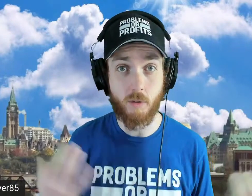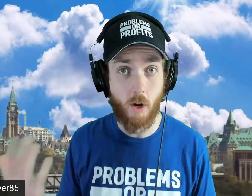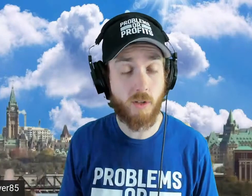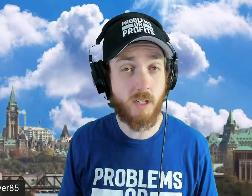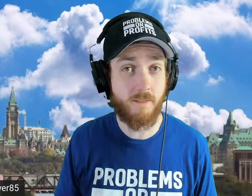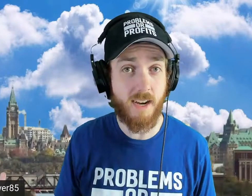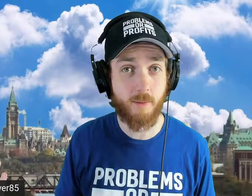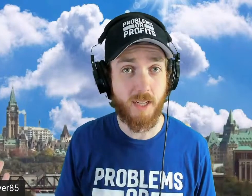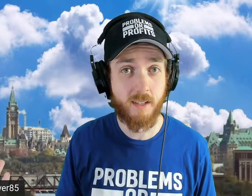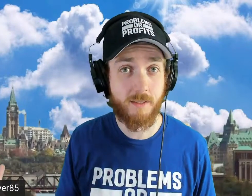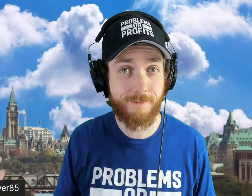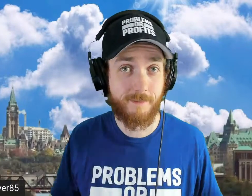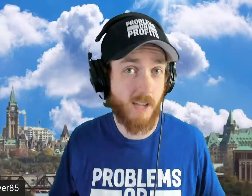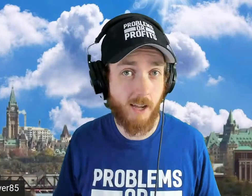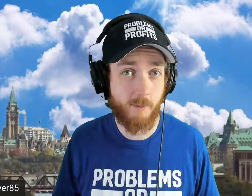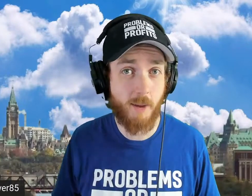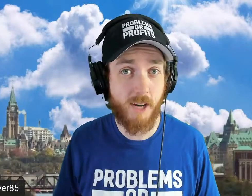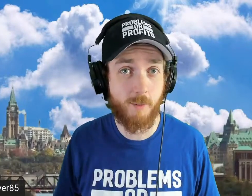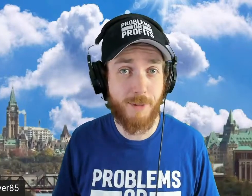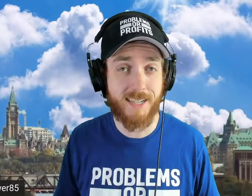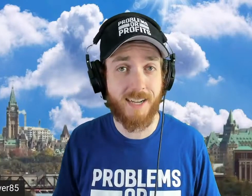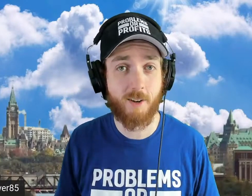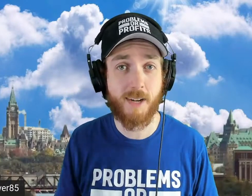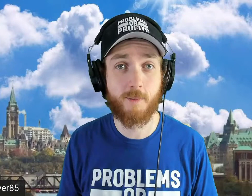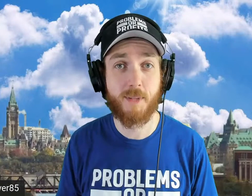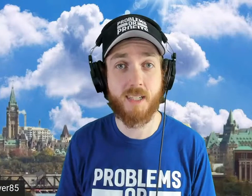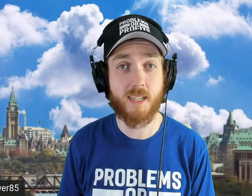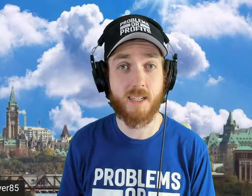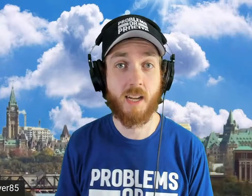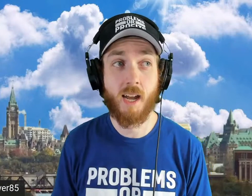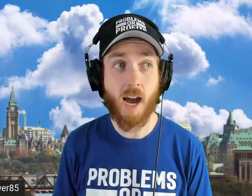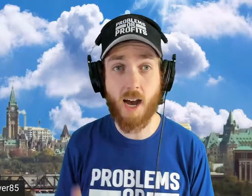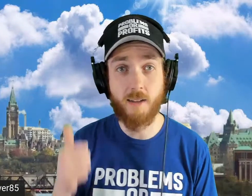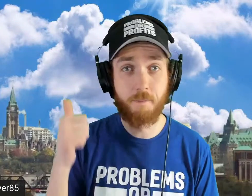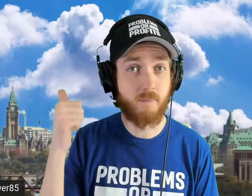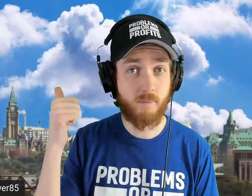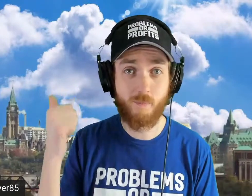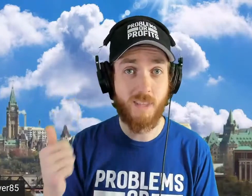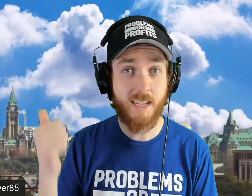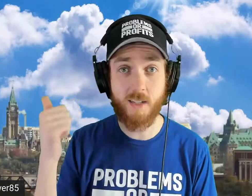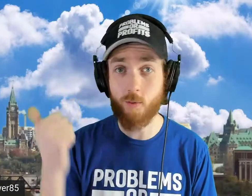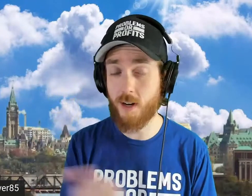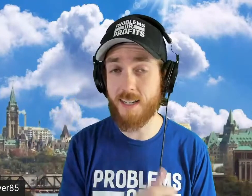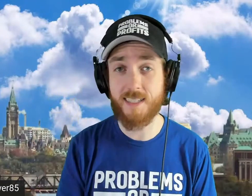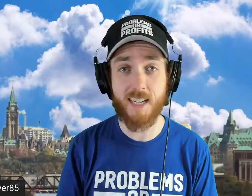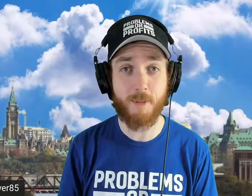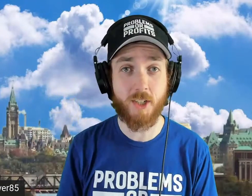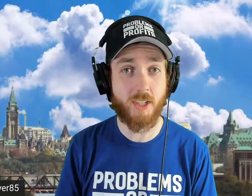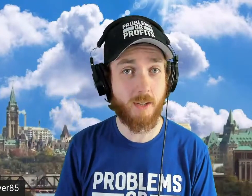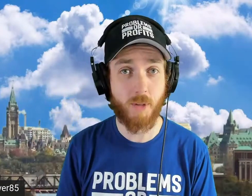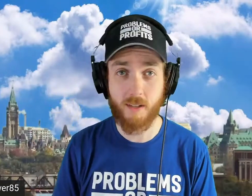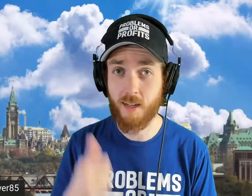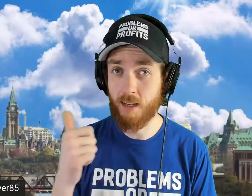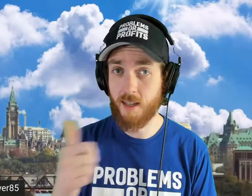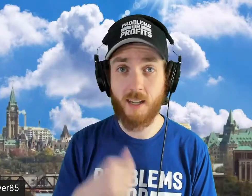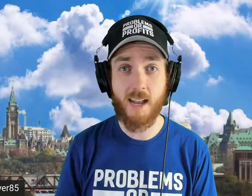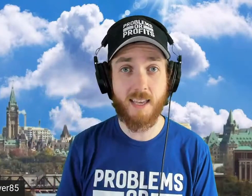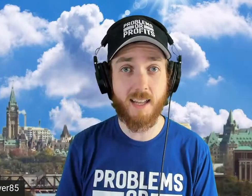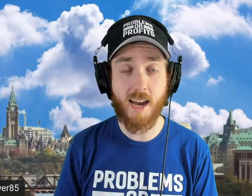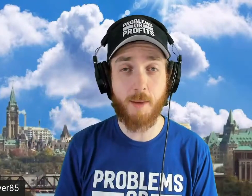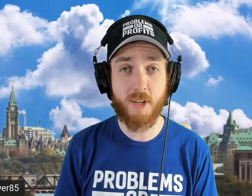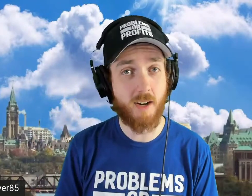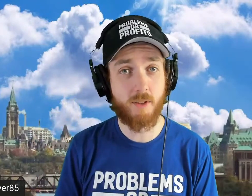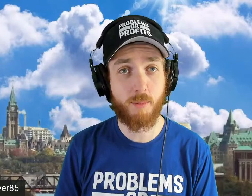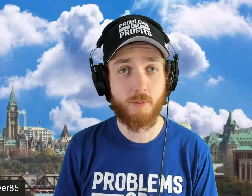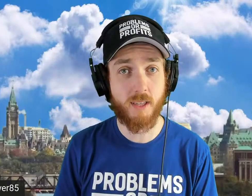is no one can fire me. I'm my own boss. I own my own businesses. They can try and take my shit, but